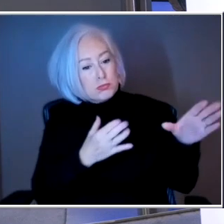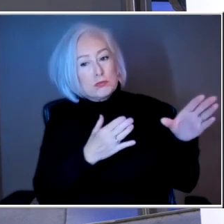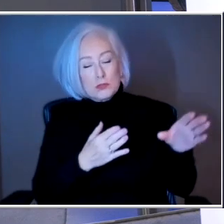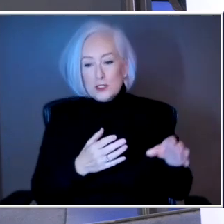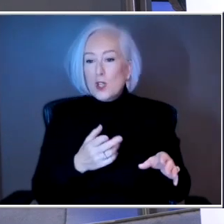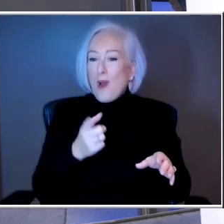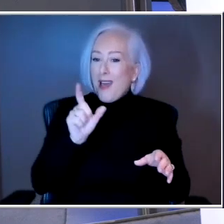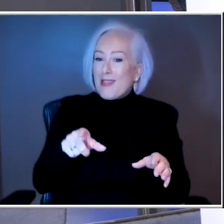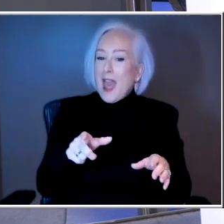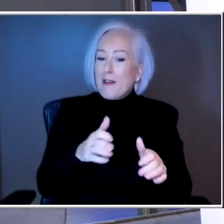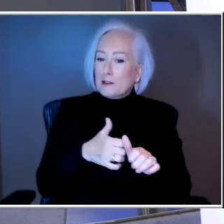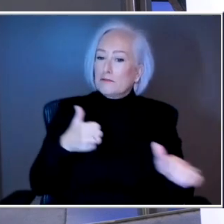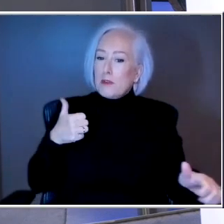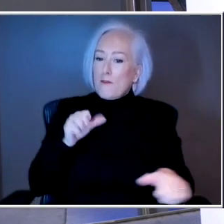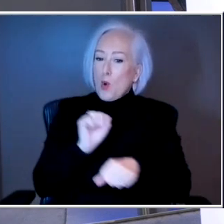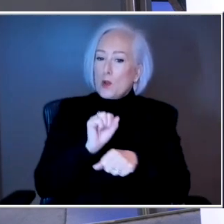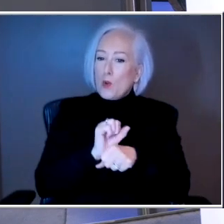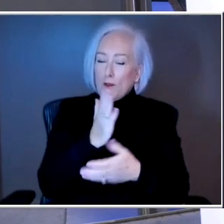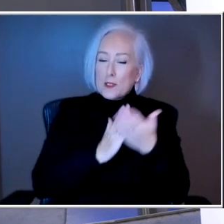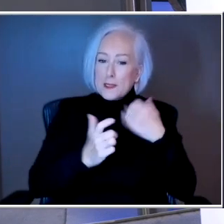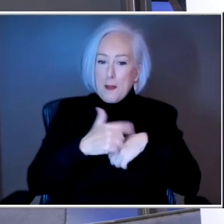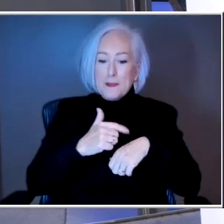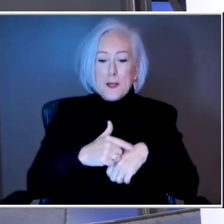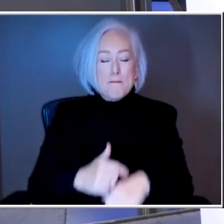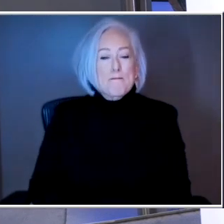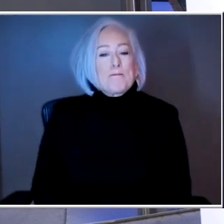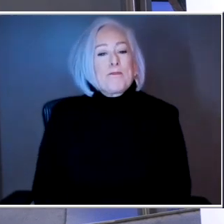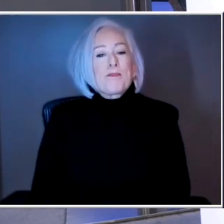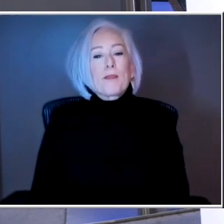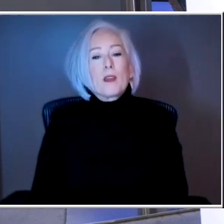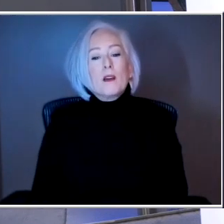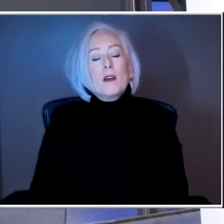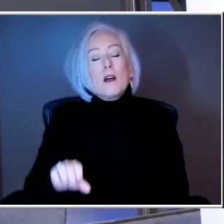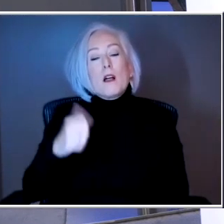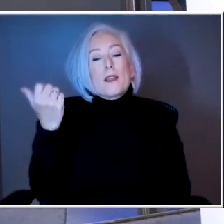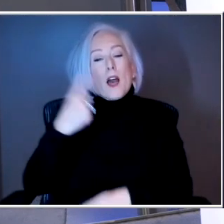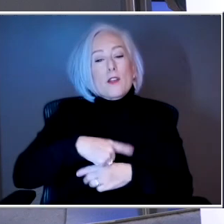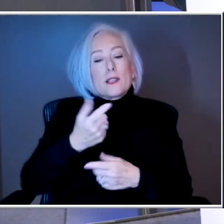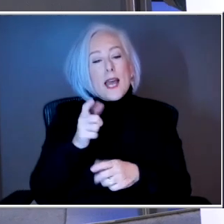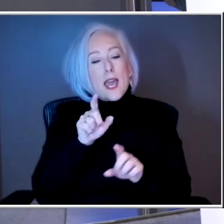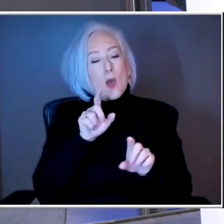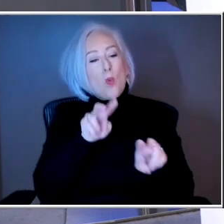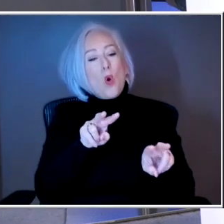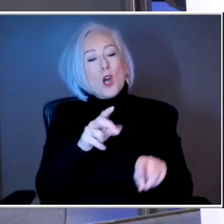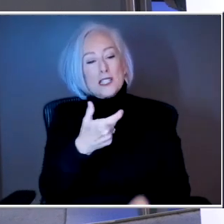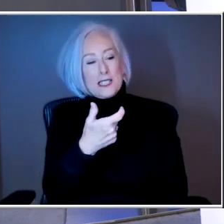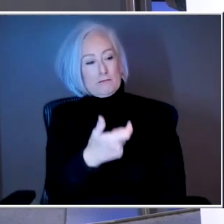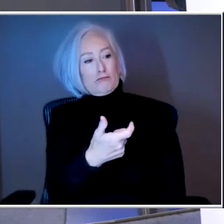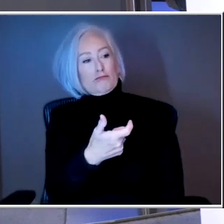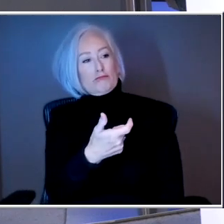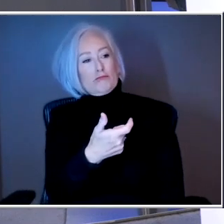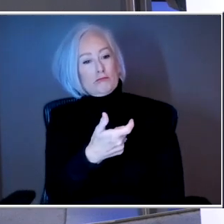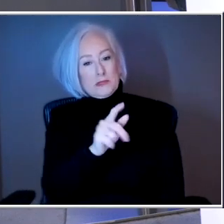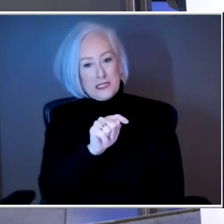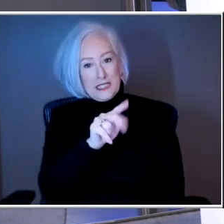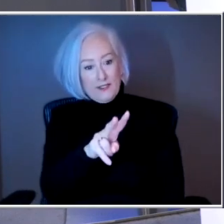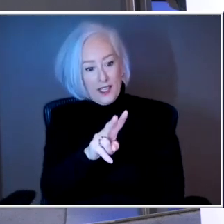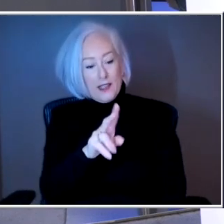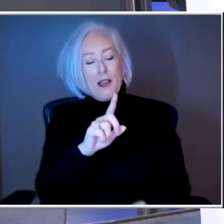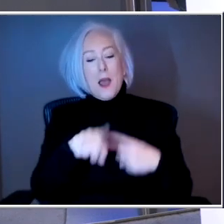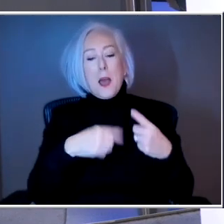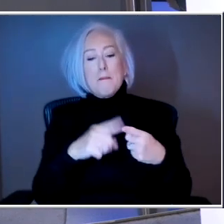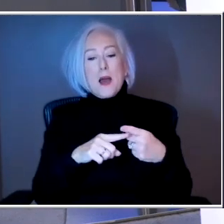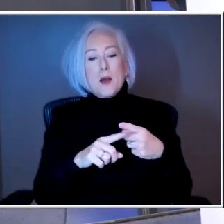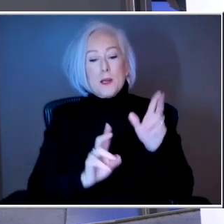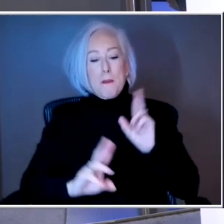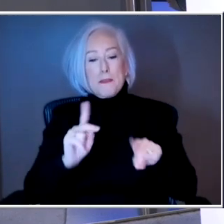society. There's a lot of reality shows right now that I've noticed. And the other day I was watching TV. There were 3 going at one time about people losing big amounts of